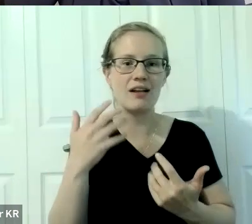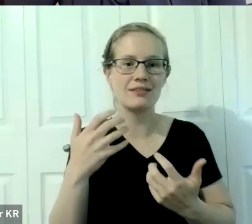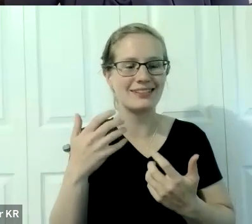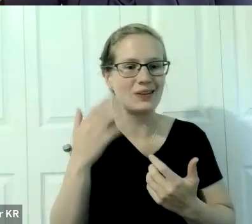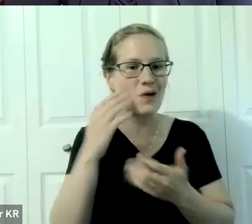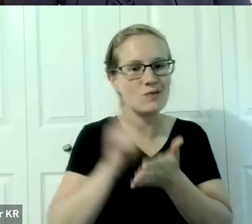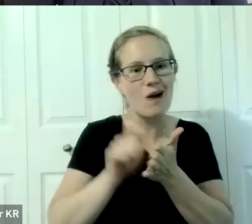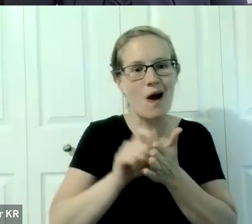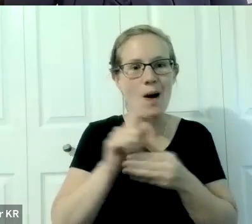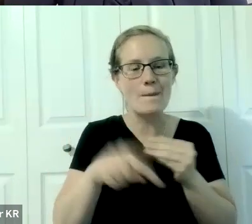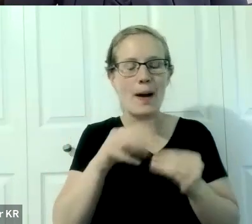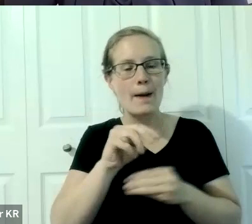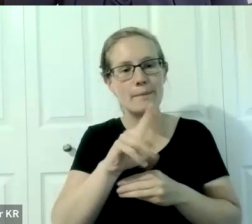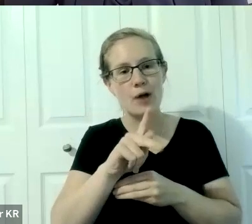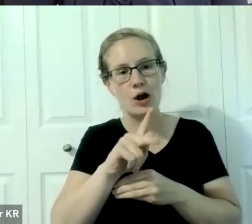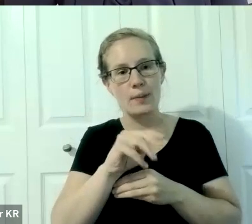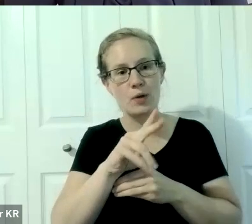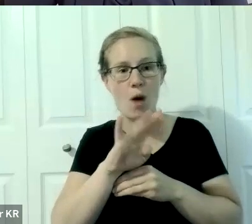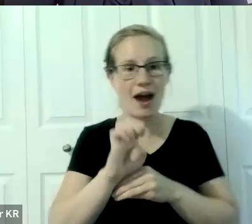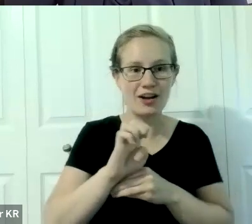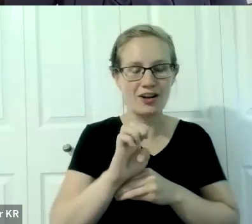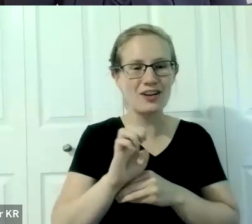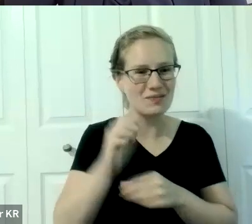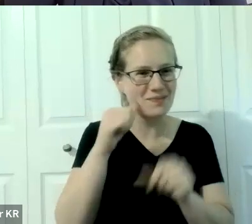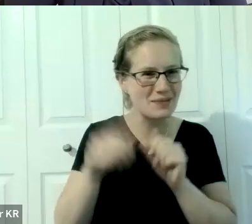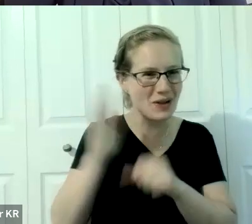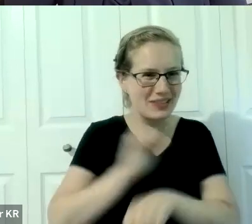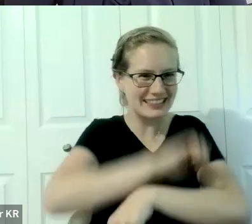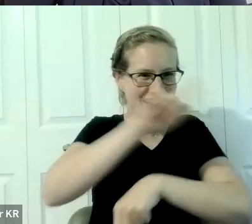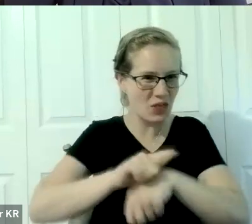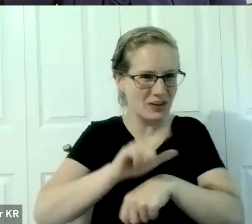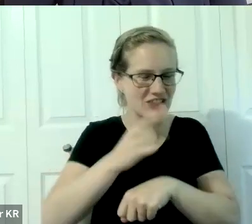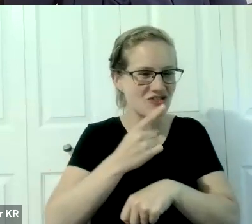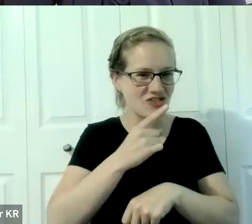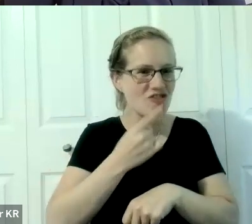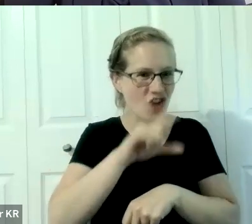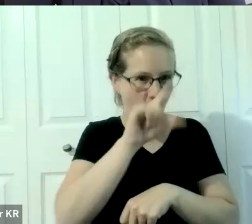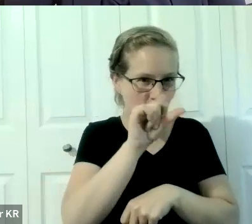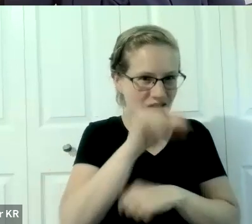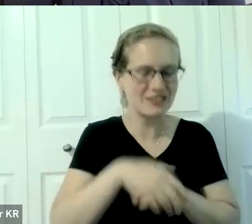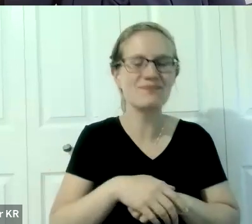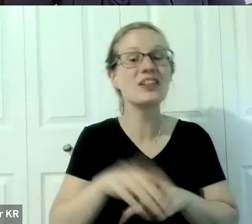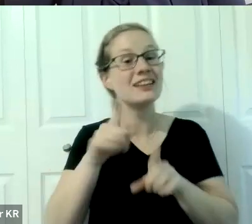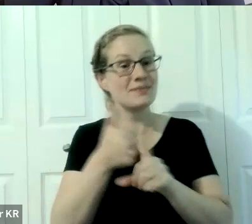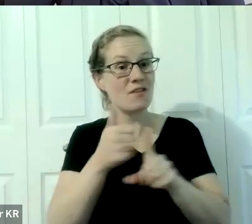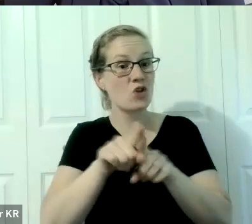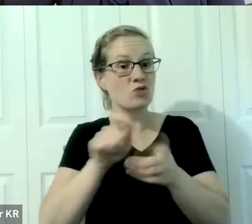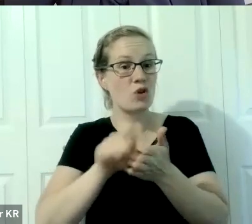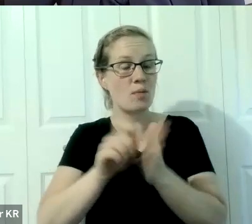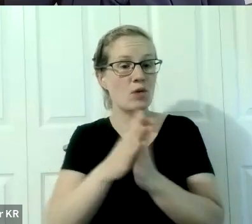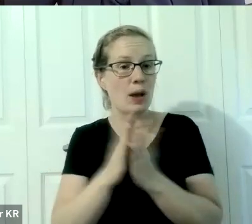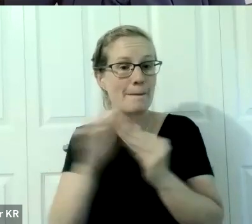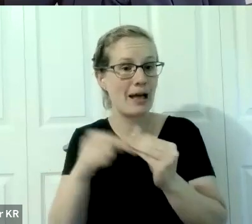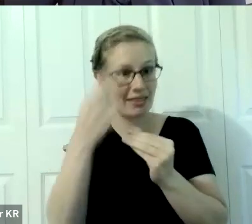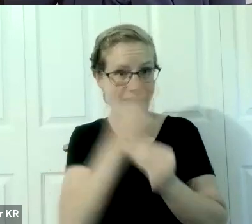Mark McGwire back in Mark McGwire's heyday with the St. Louis Cardinals. He's also written a book about the Catholic faith and mental